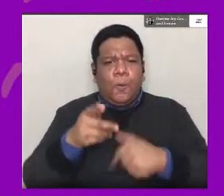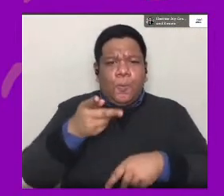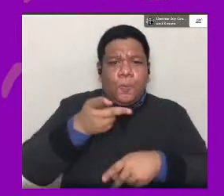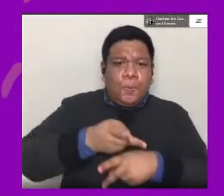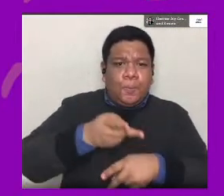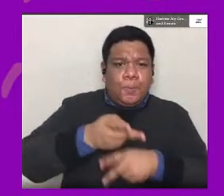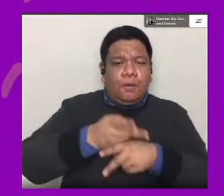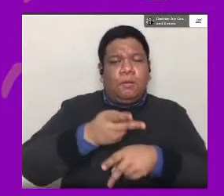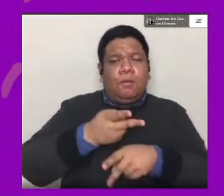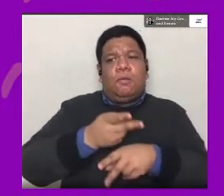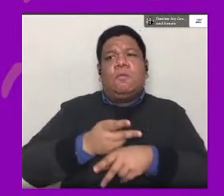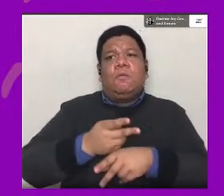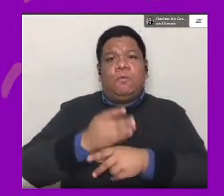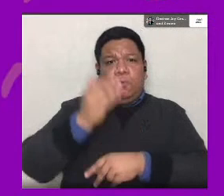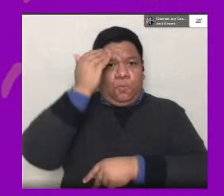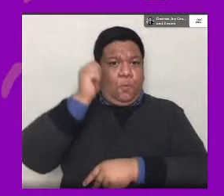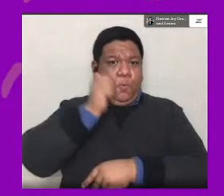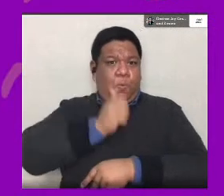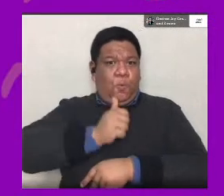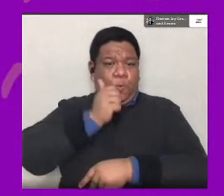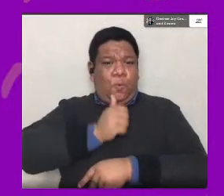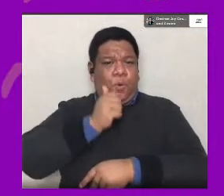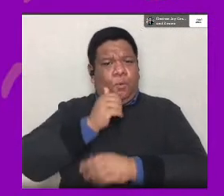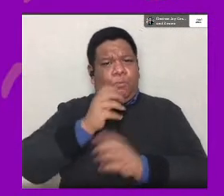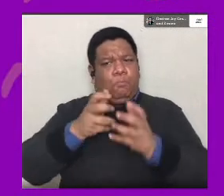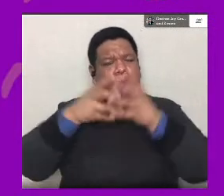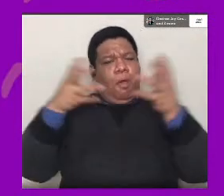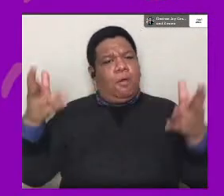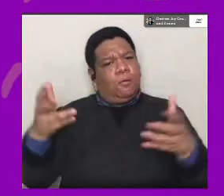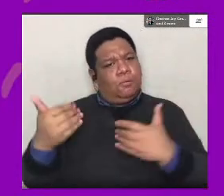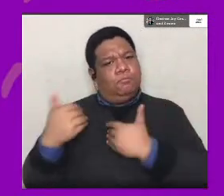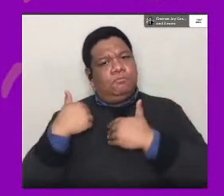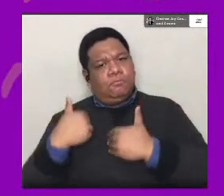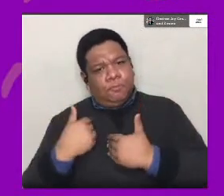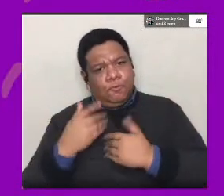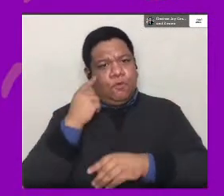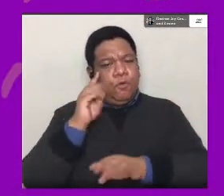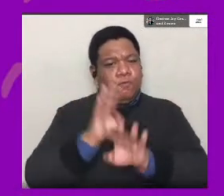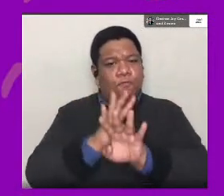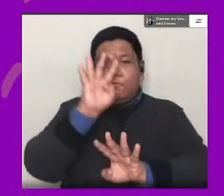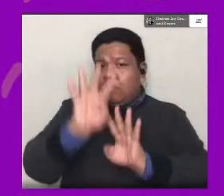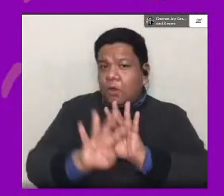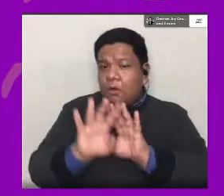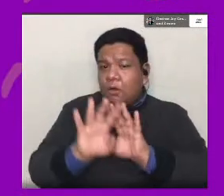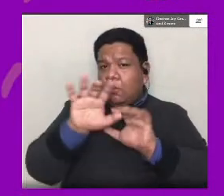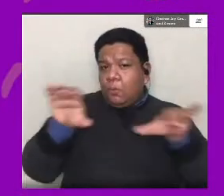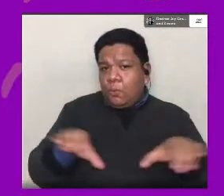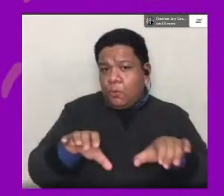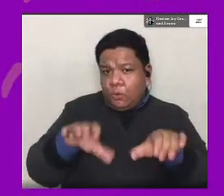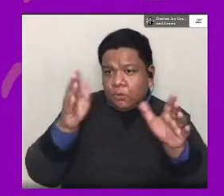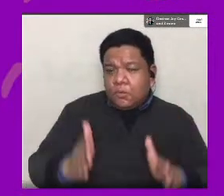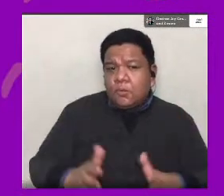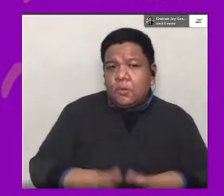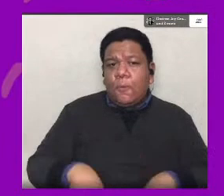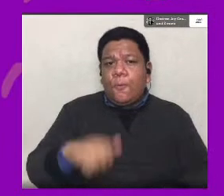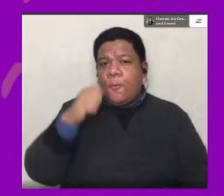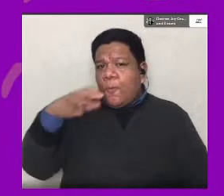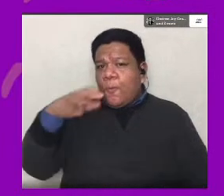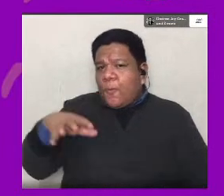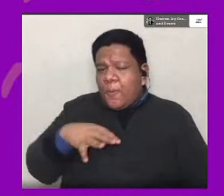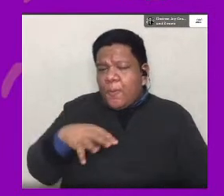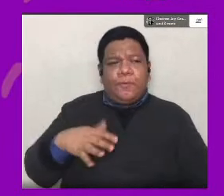know, women make up an outsized share of our frontline workers. Women face historic levels of